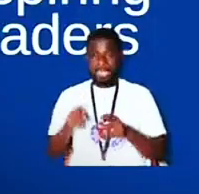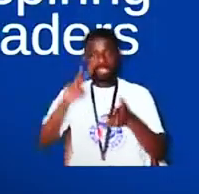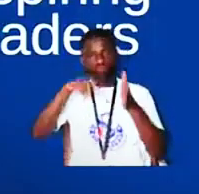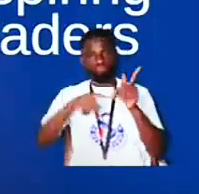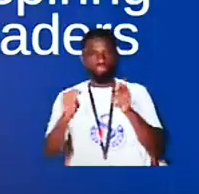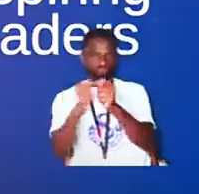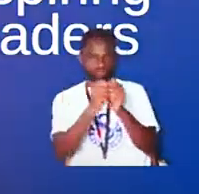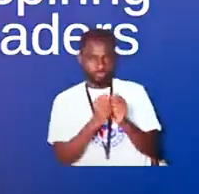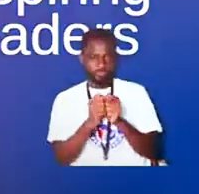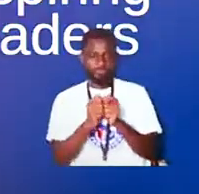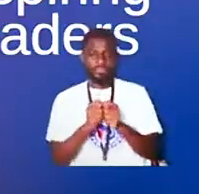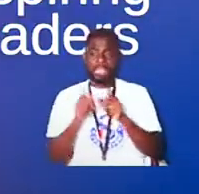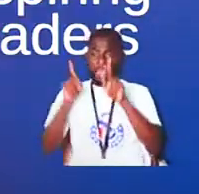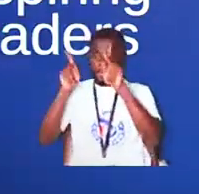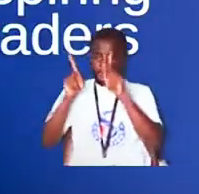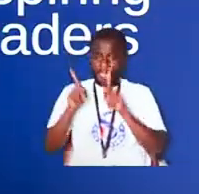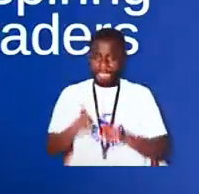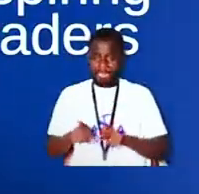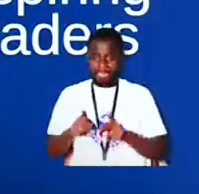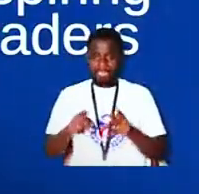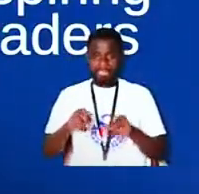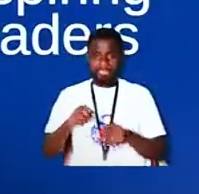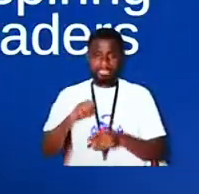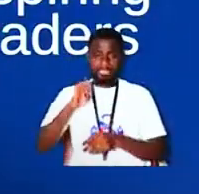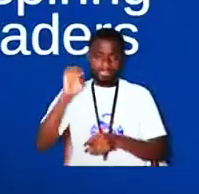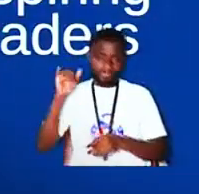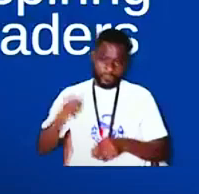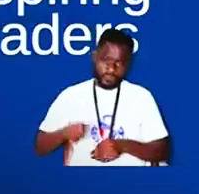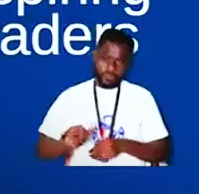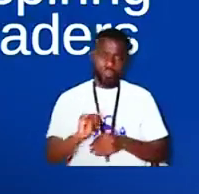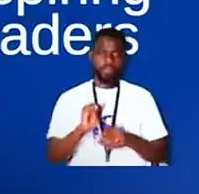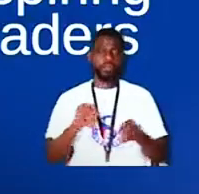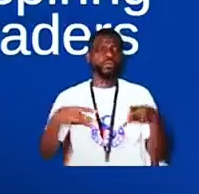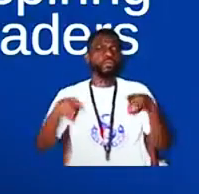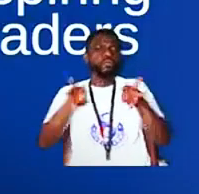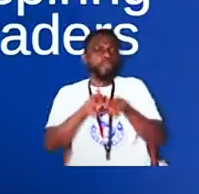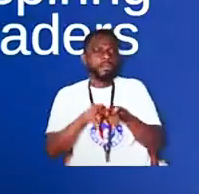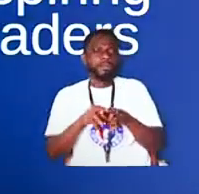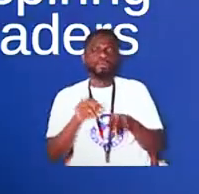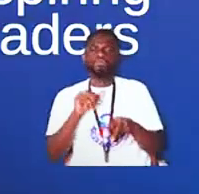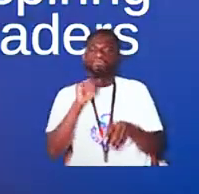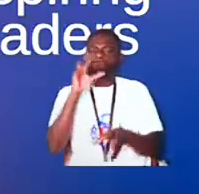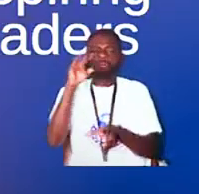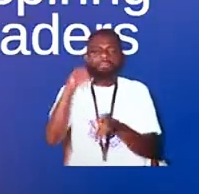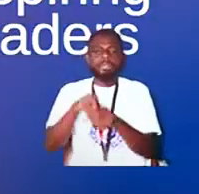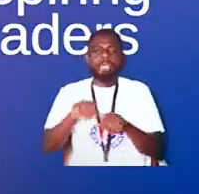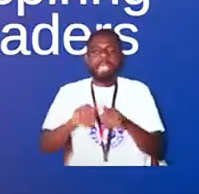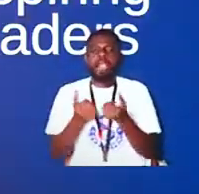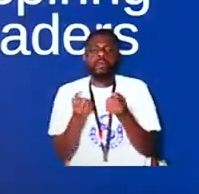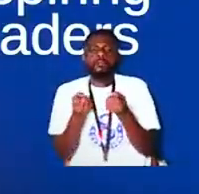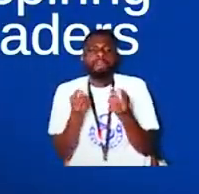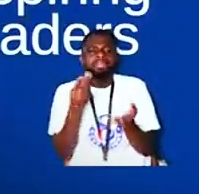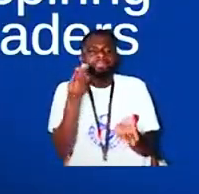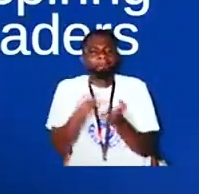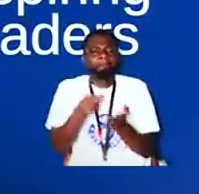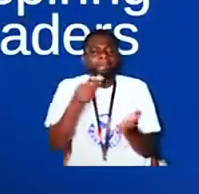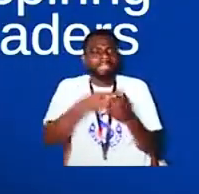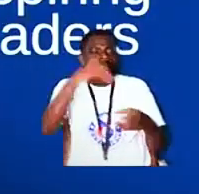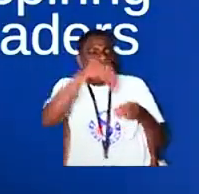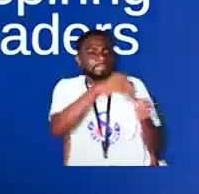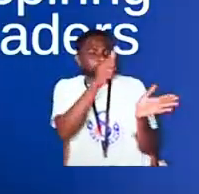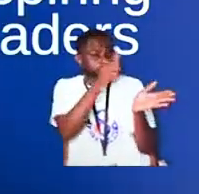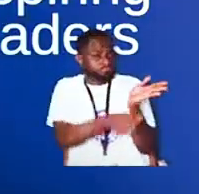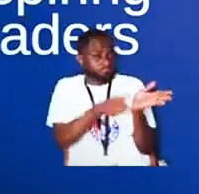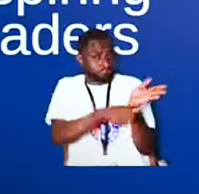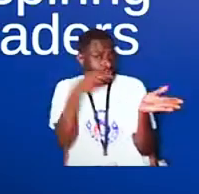together? A person's eternal worth does not consist in how much money sits in their account,